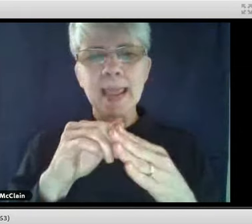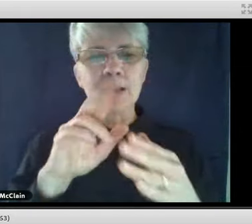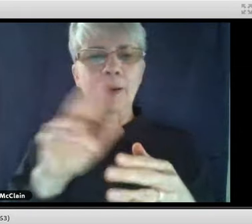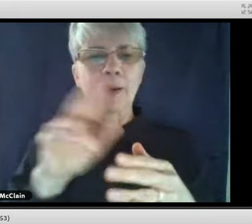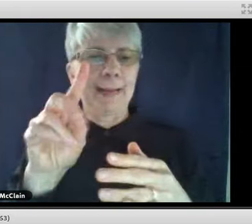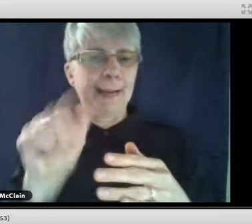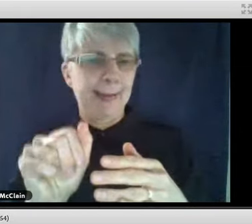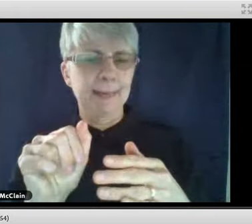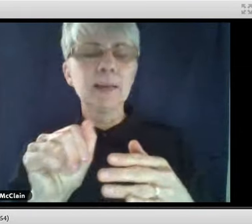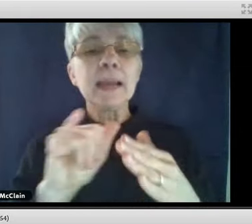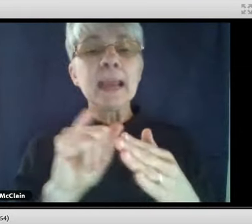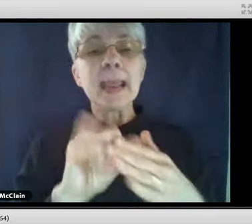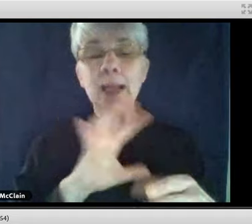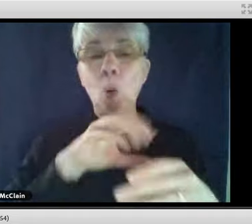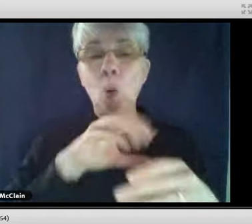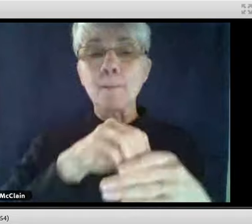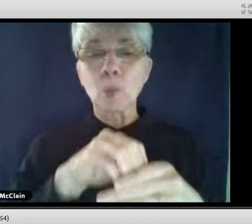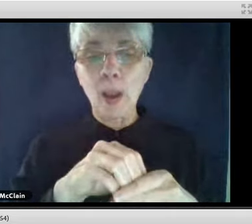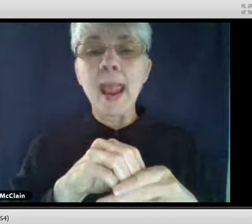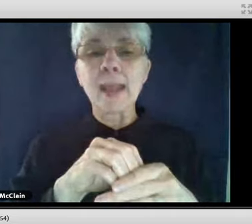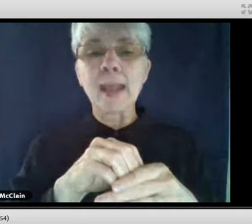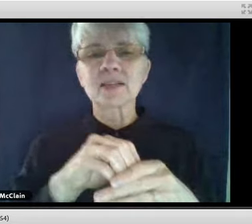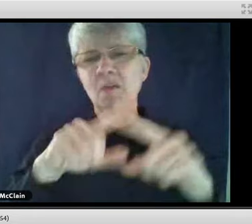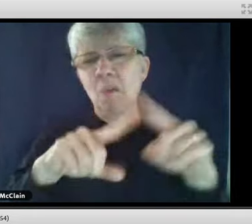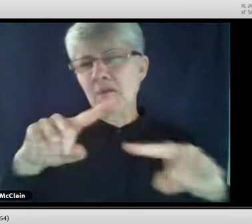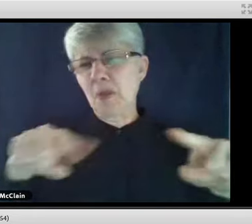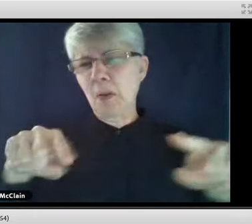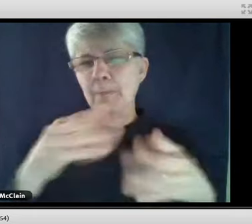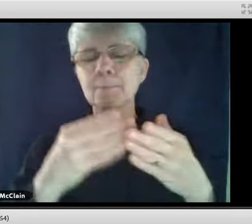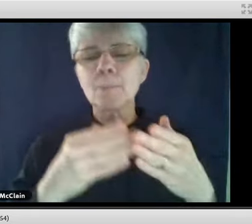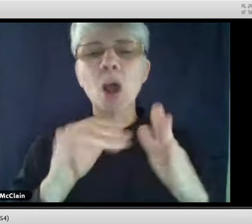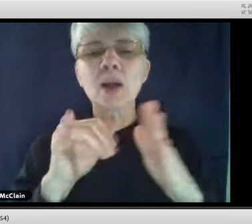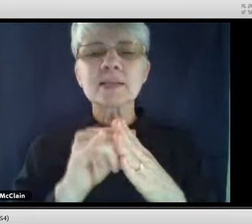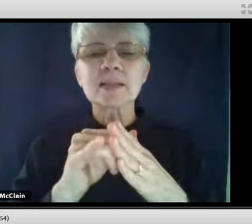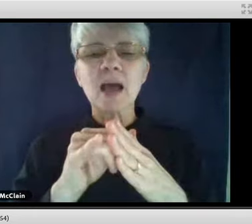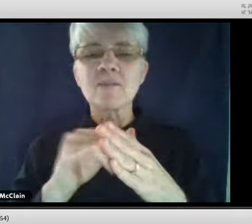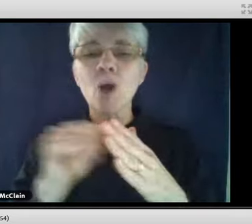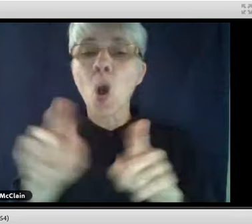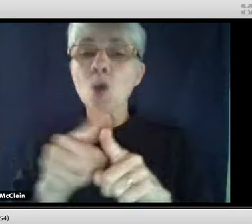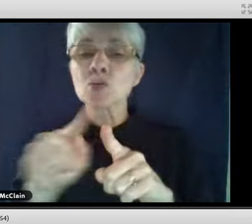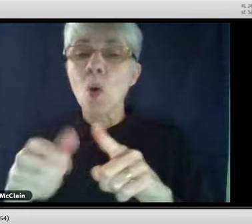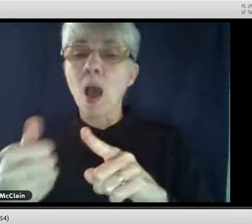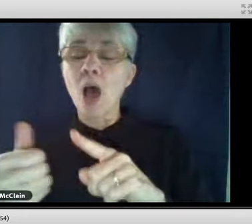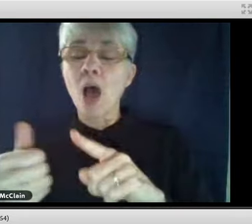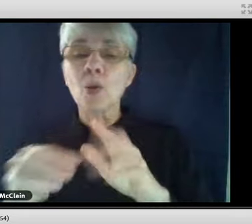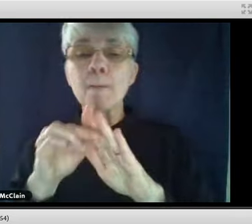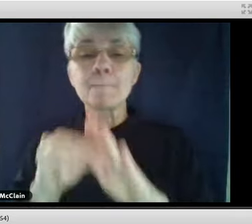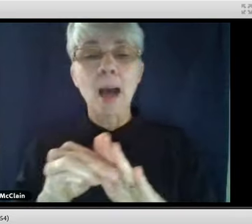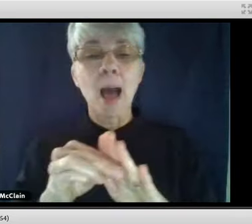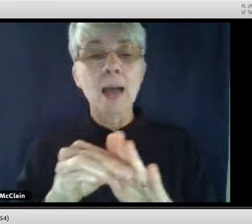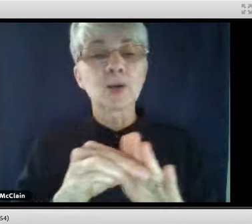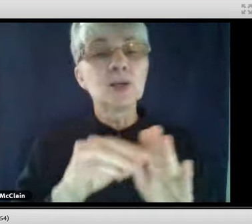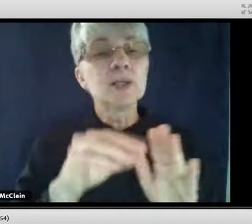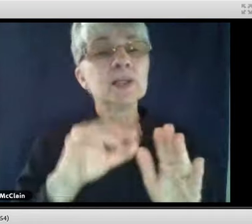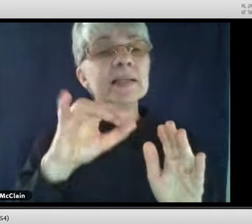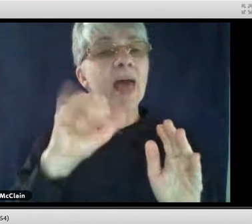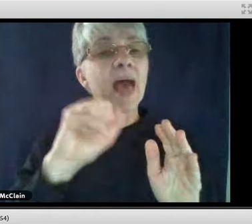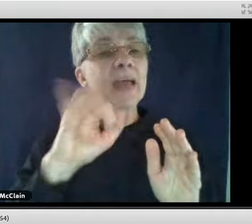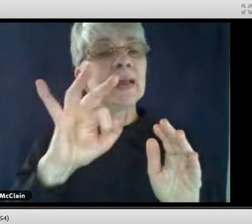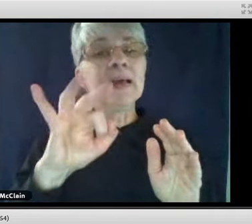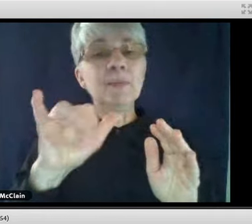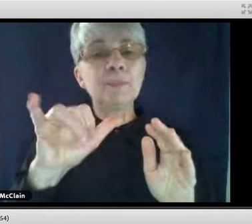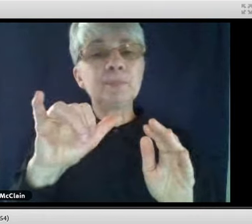RDA. It incorporates to varying extents the companion models that IFLA created as well at different